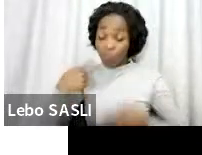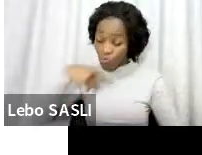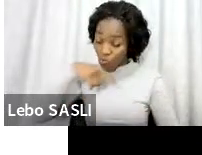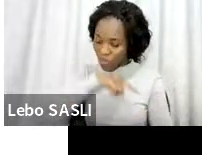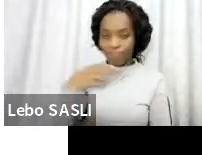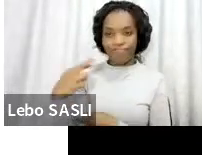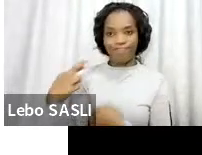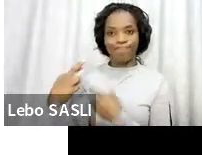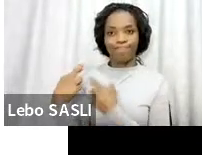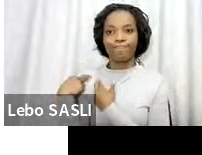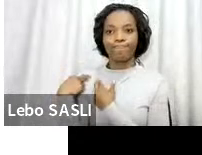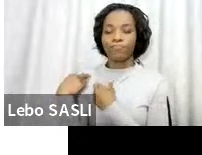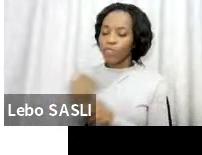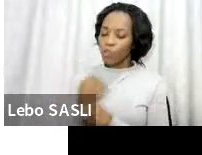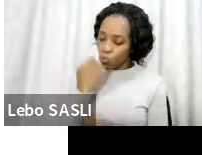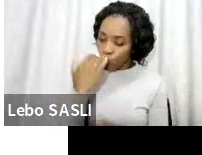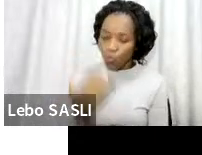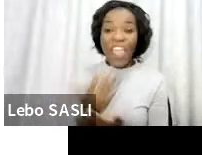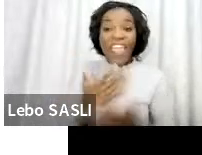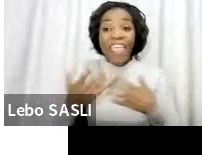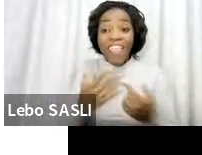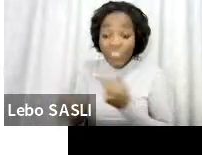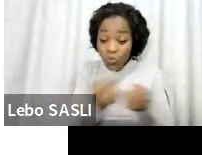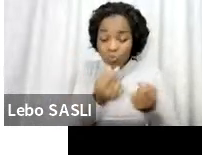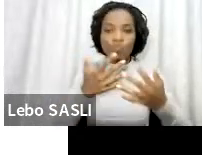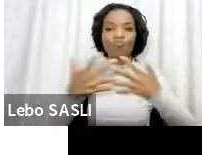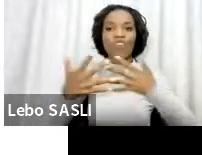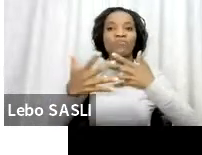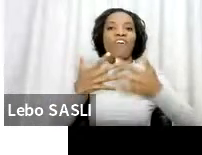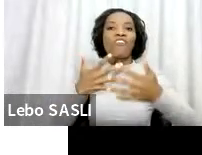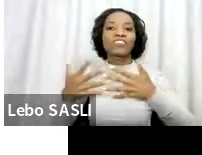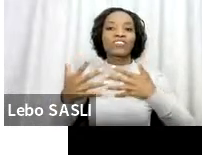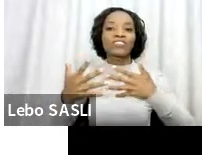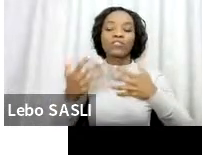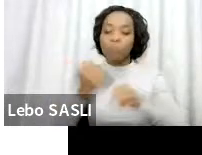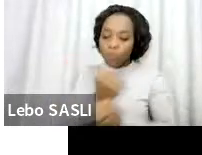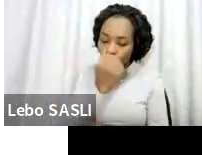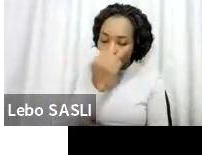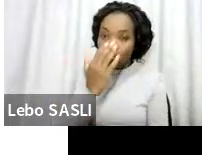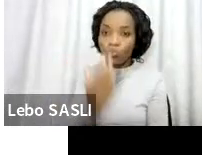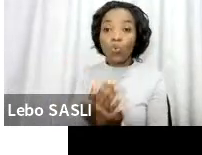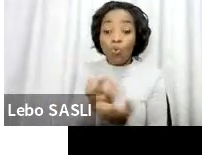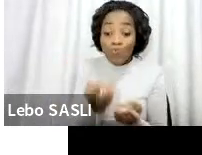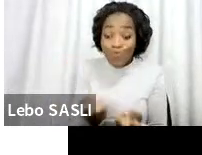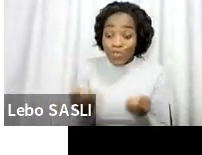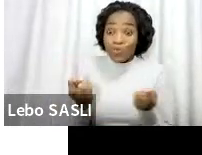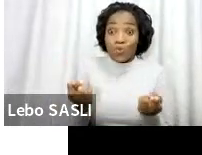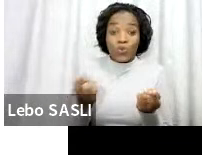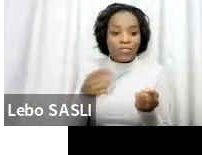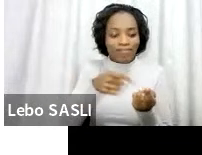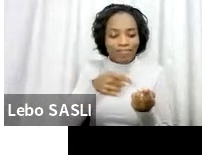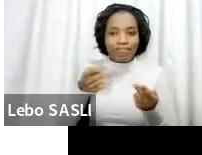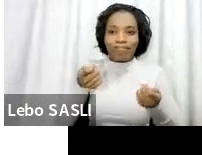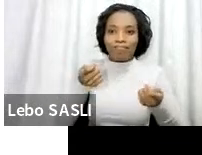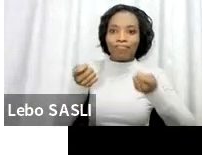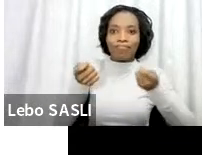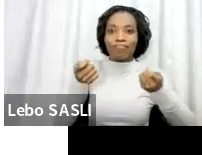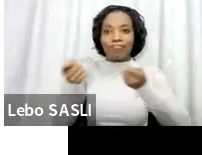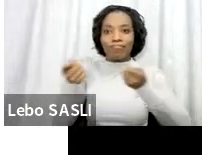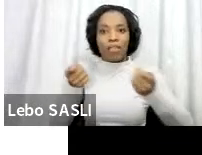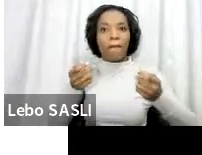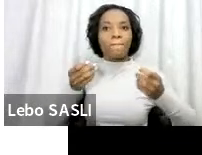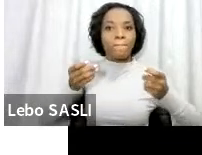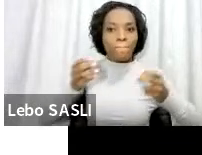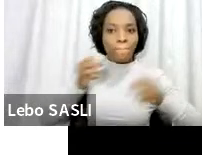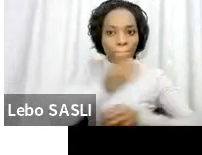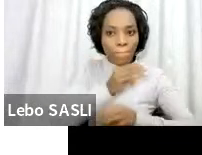ensure that there's transparency in whatever we have. And therefore, we must be ensuring that our resources is managed properly. And therefore, that's